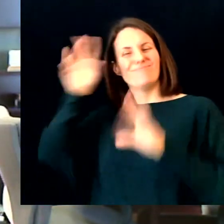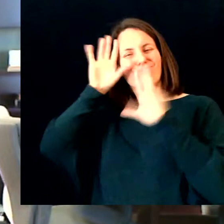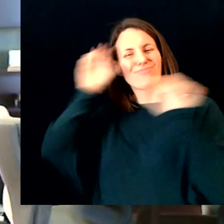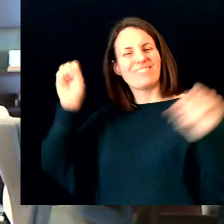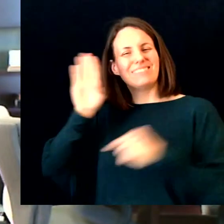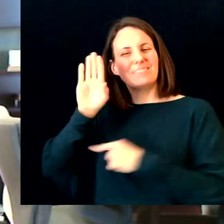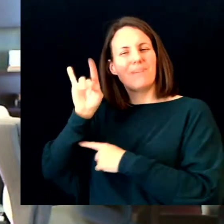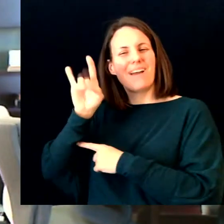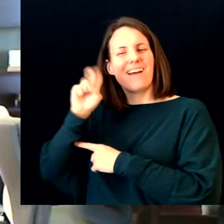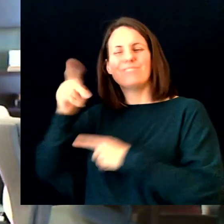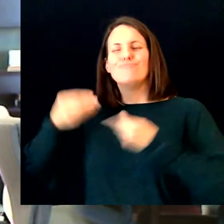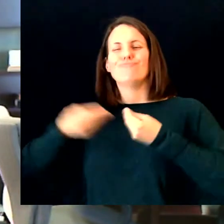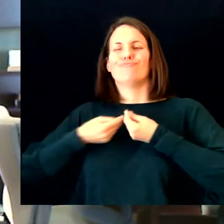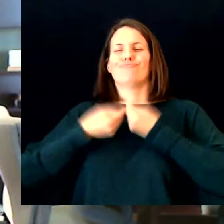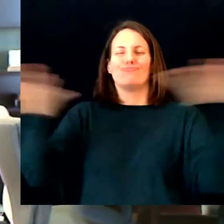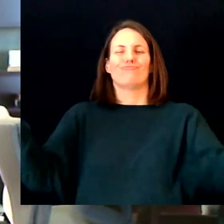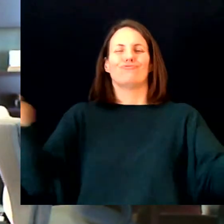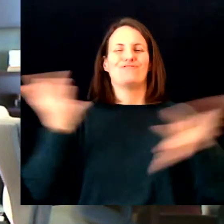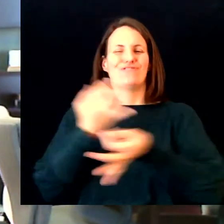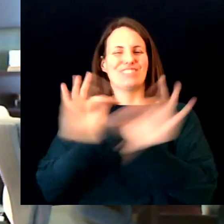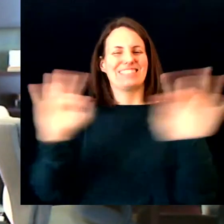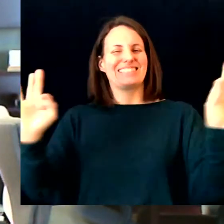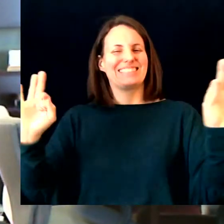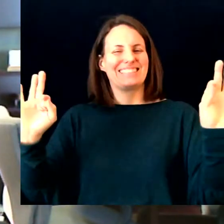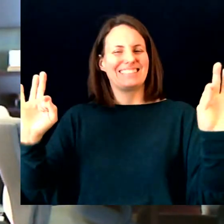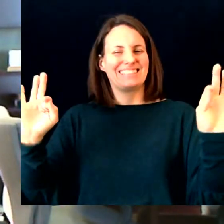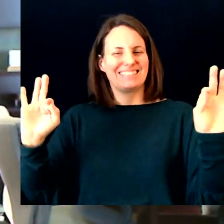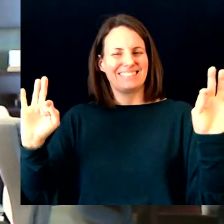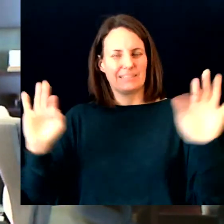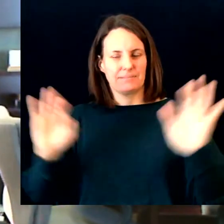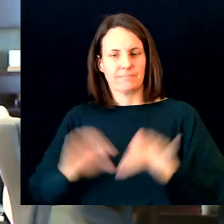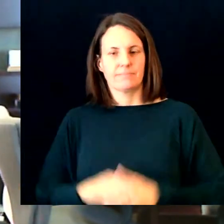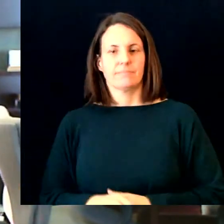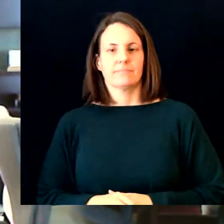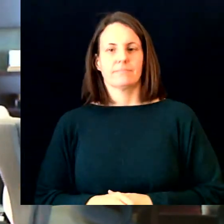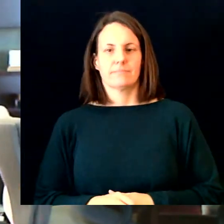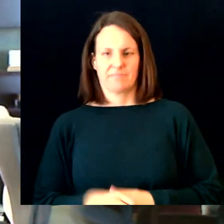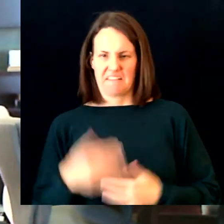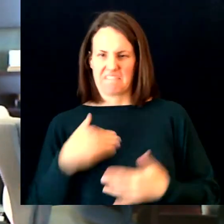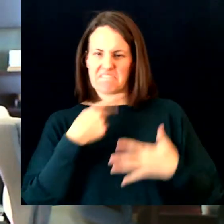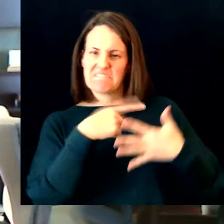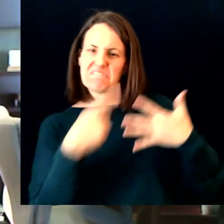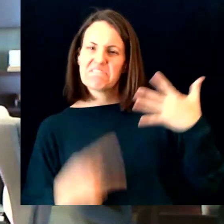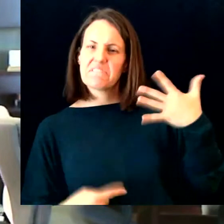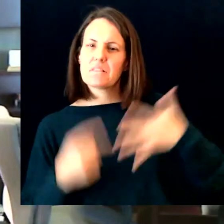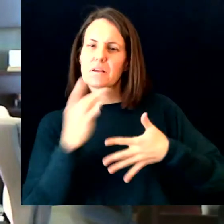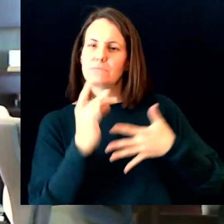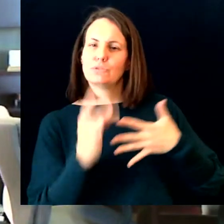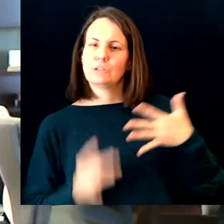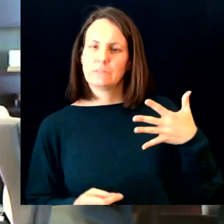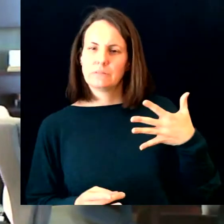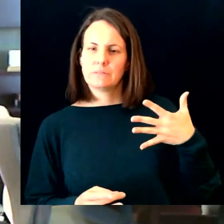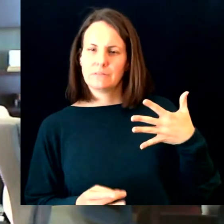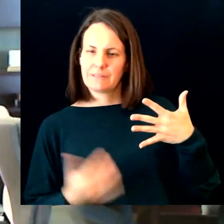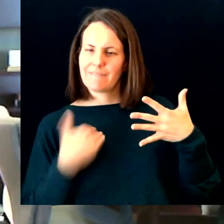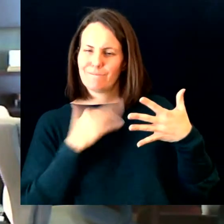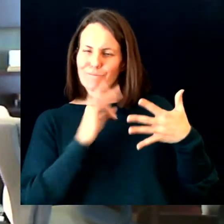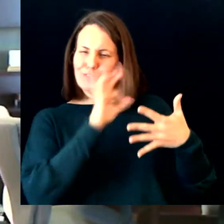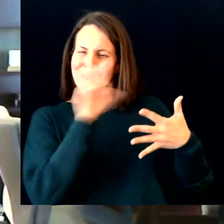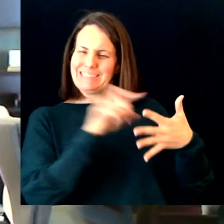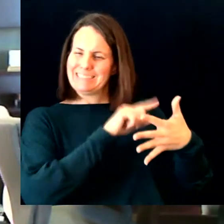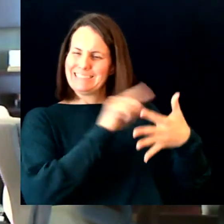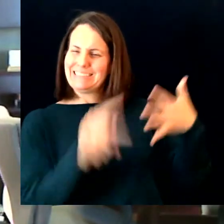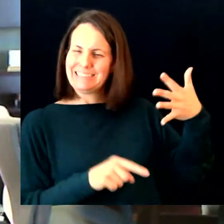a COVID test, I would look first to any one of those resources before you look to anything that might appear to be a